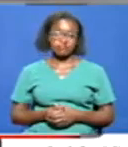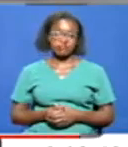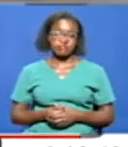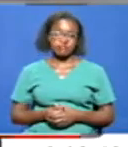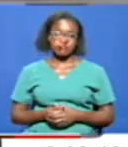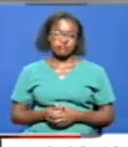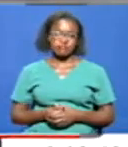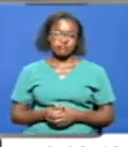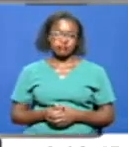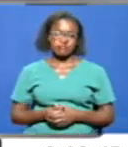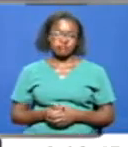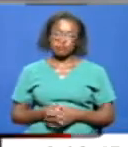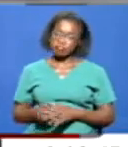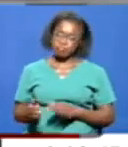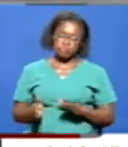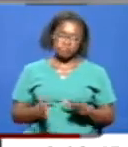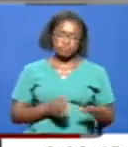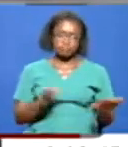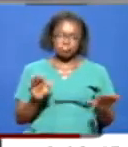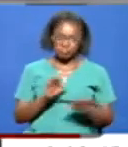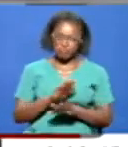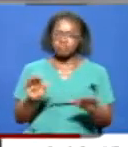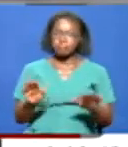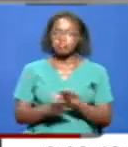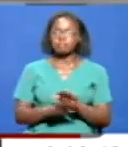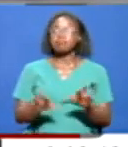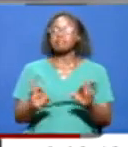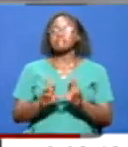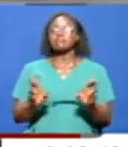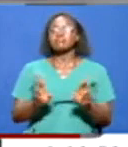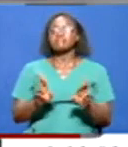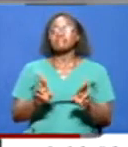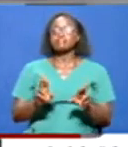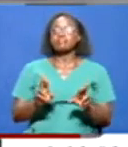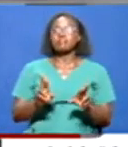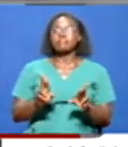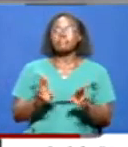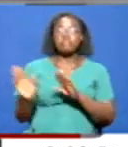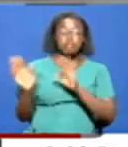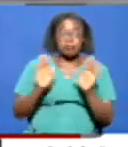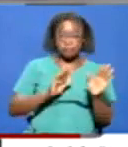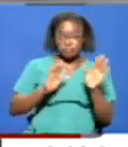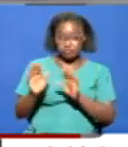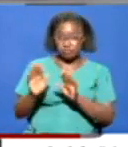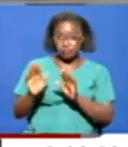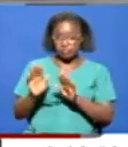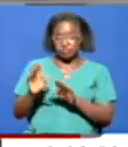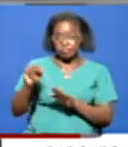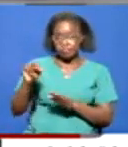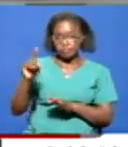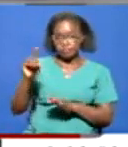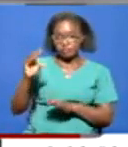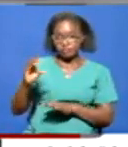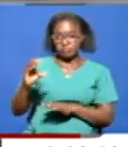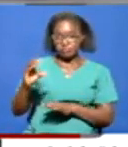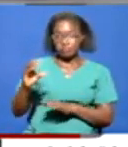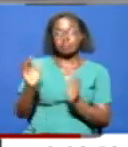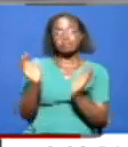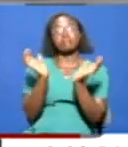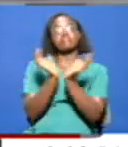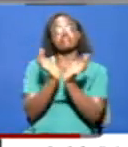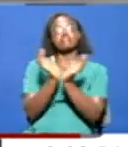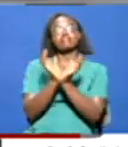Meanwhile, all is set for the Wiper Party National Delegates meeting scheduled for tomorrow at the Kasarani Indoor Arena. 6,000